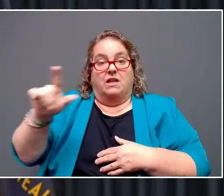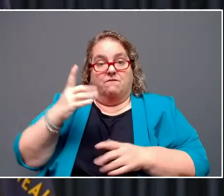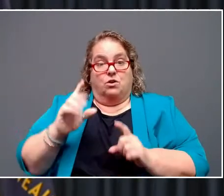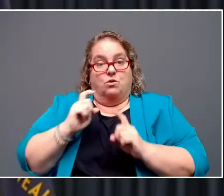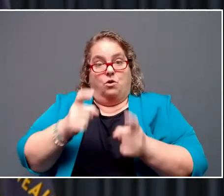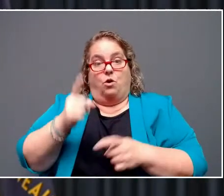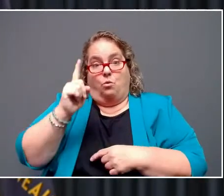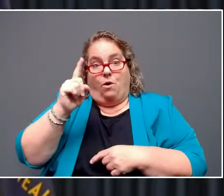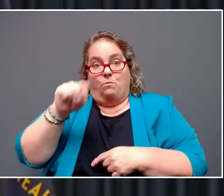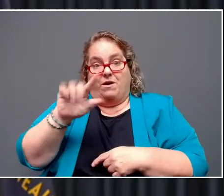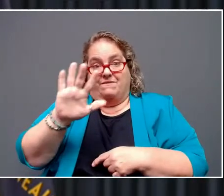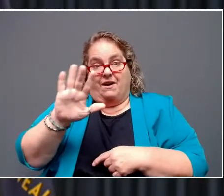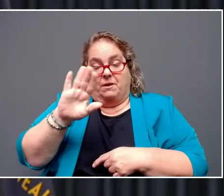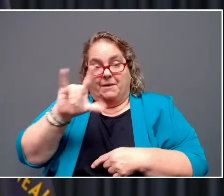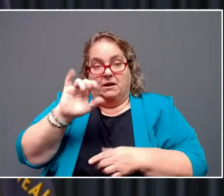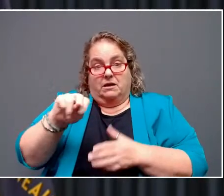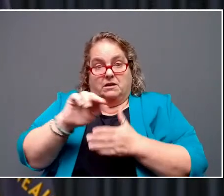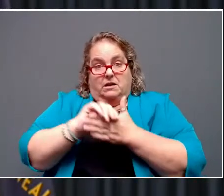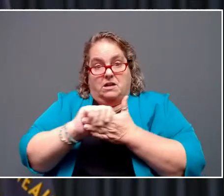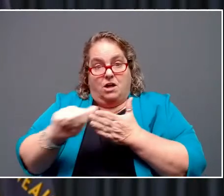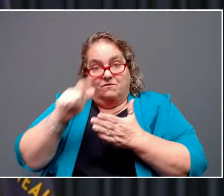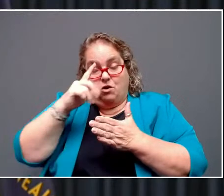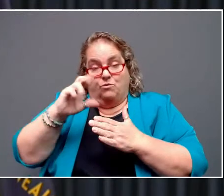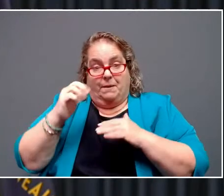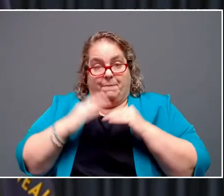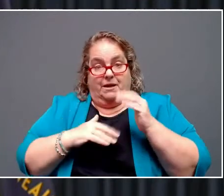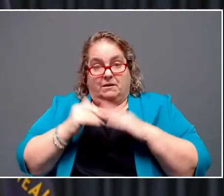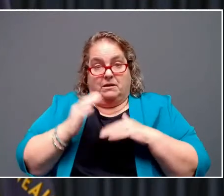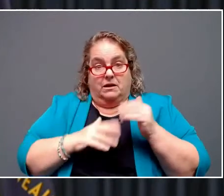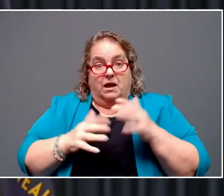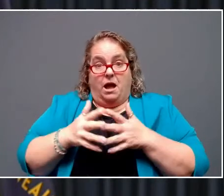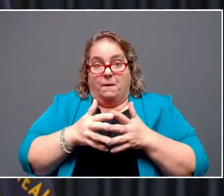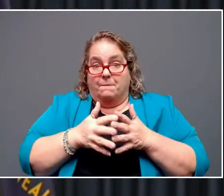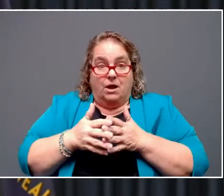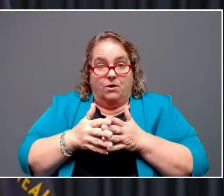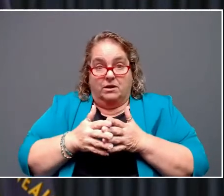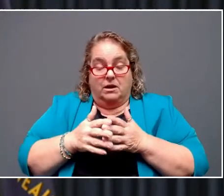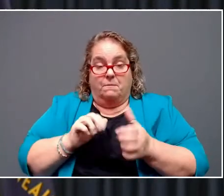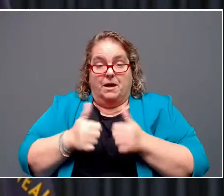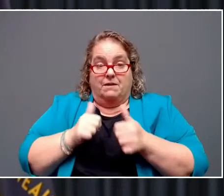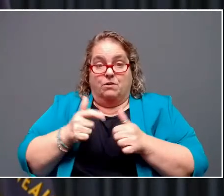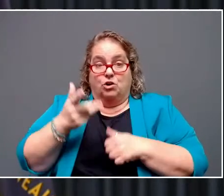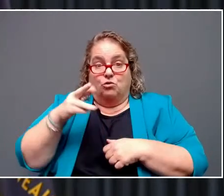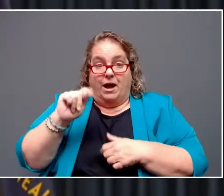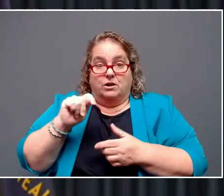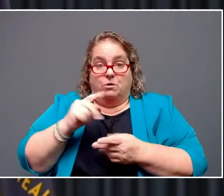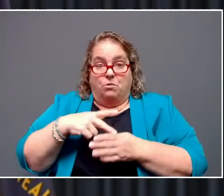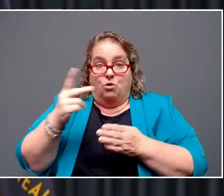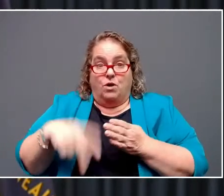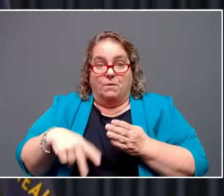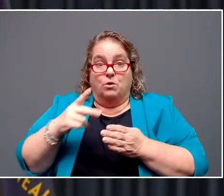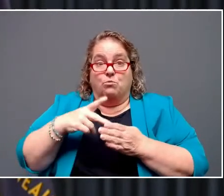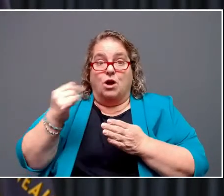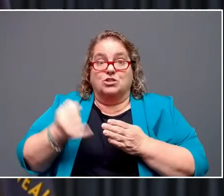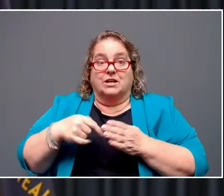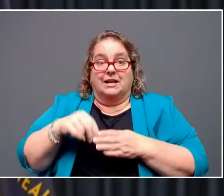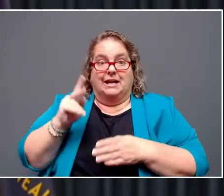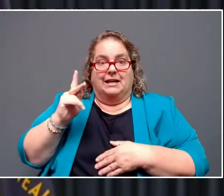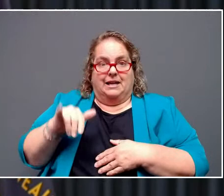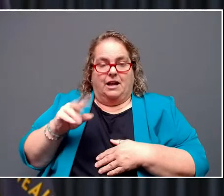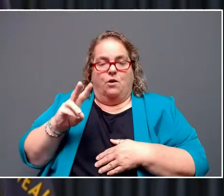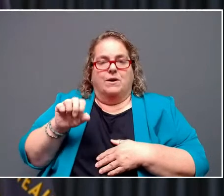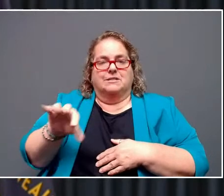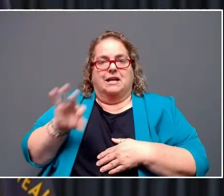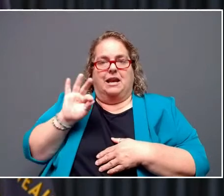Popular Infrastructure for Rebuilding America, a competitive grant program. A project in Kentucky was selected amongst that